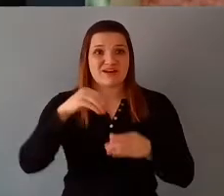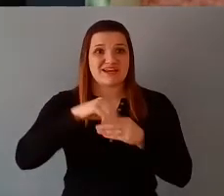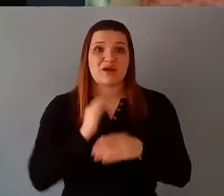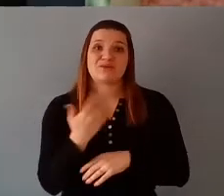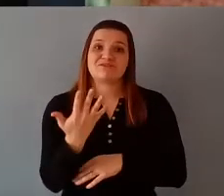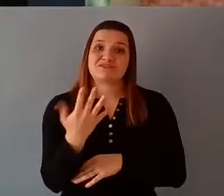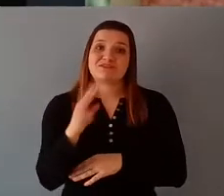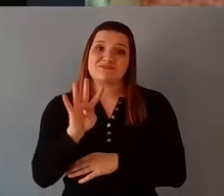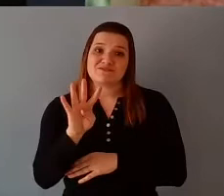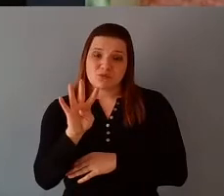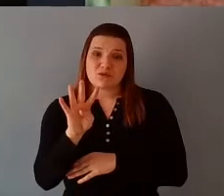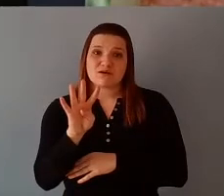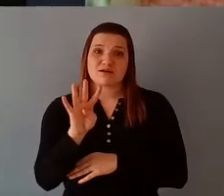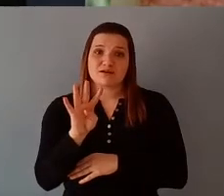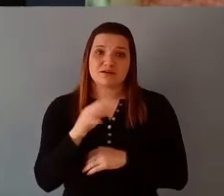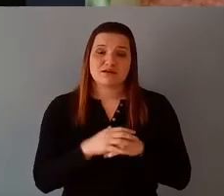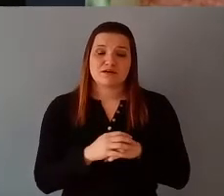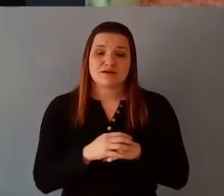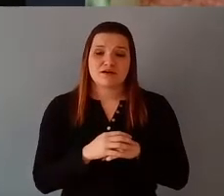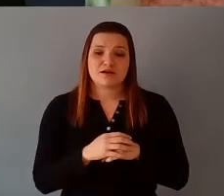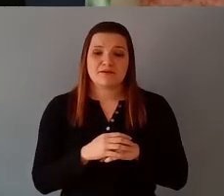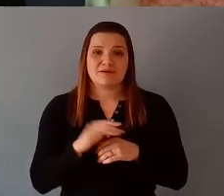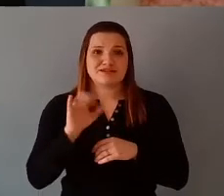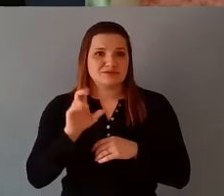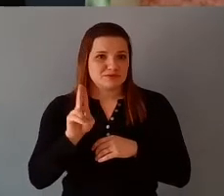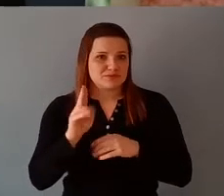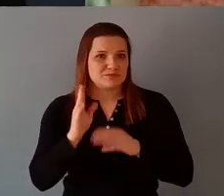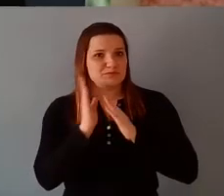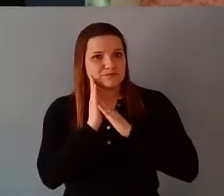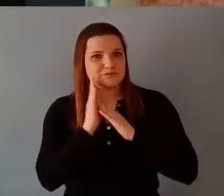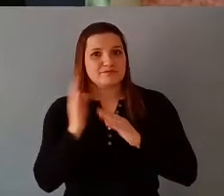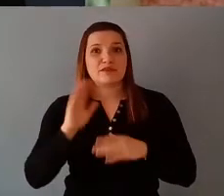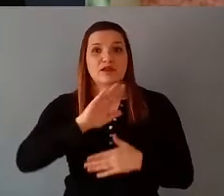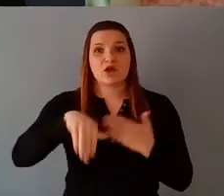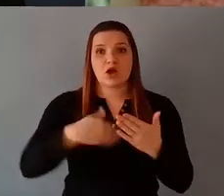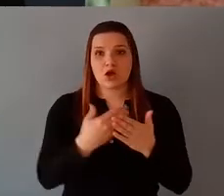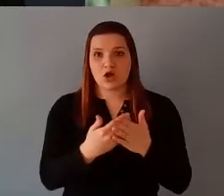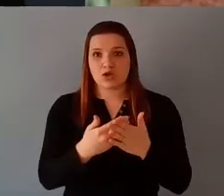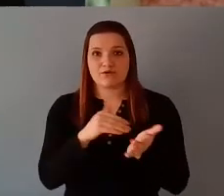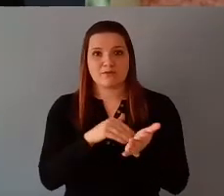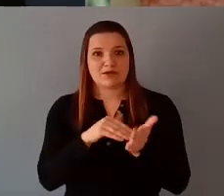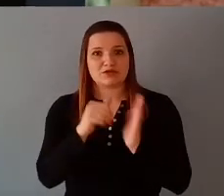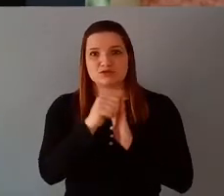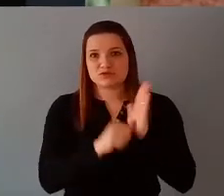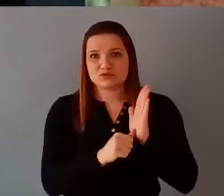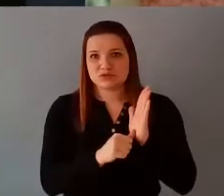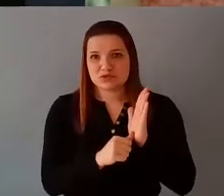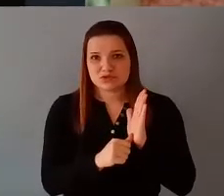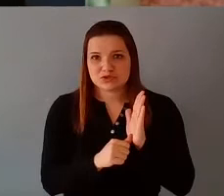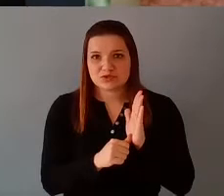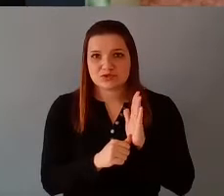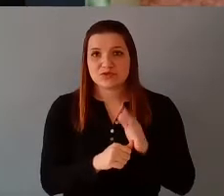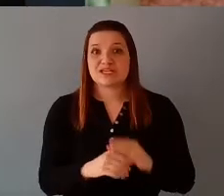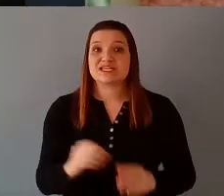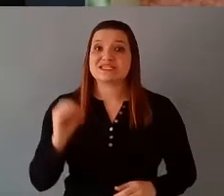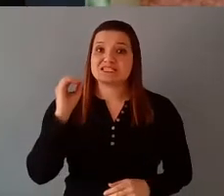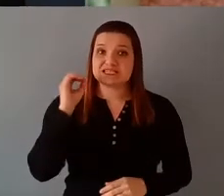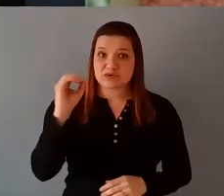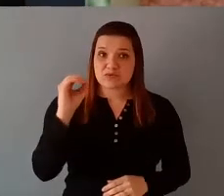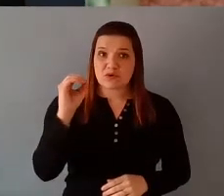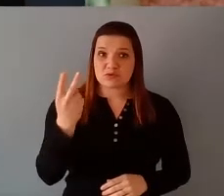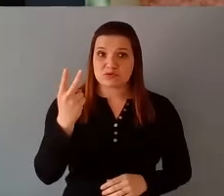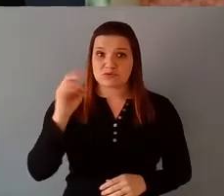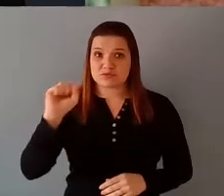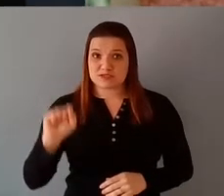beds. And then across all of our medical surgical units, 0 beds on 2 South, 1 bed on